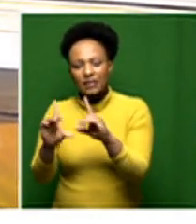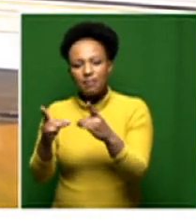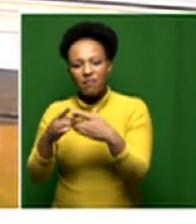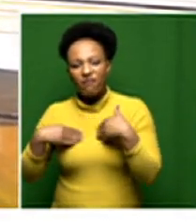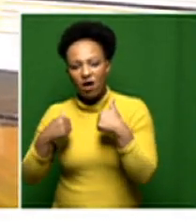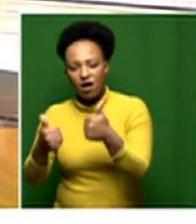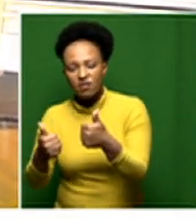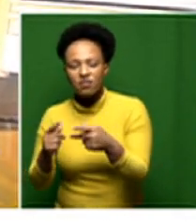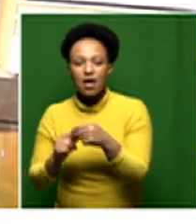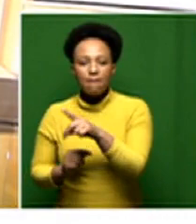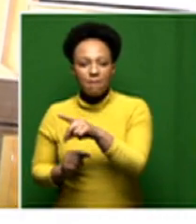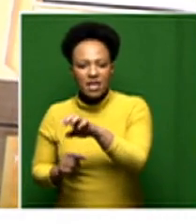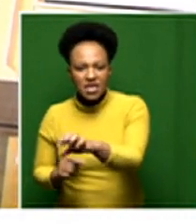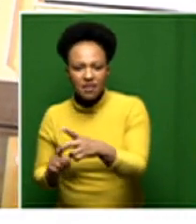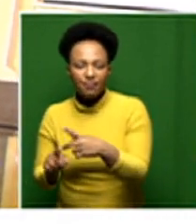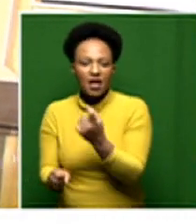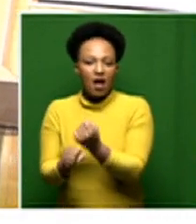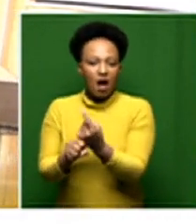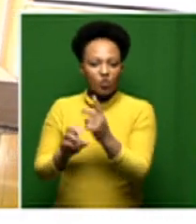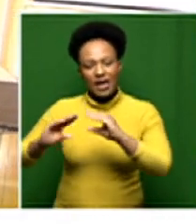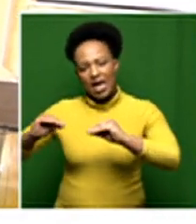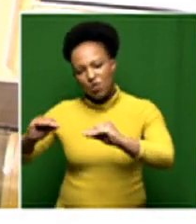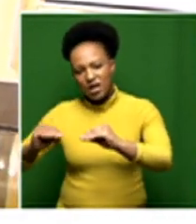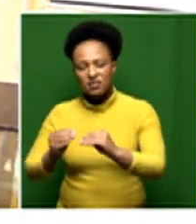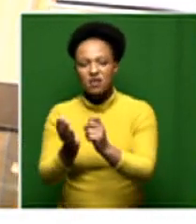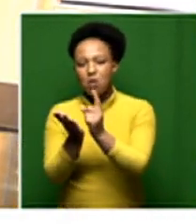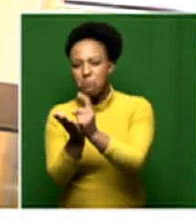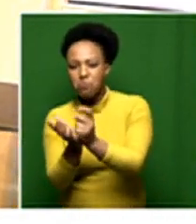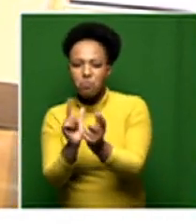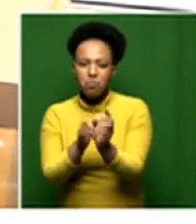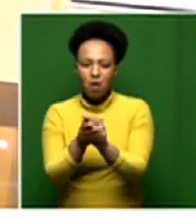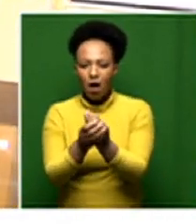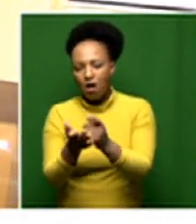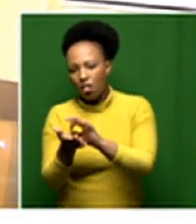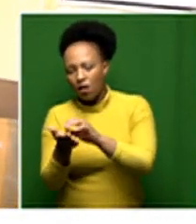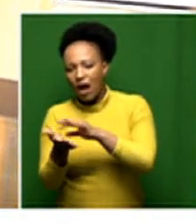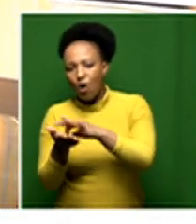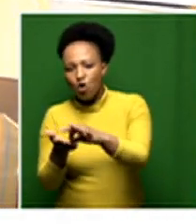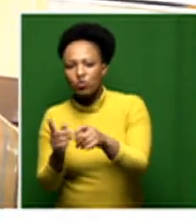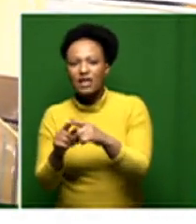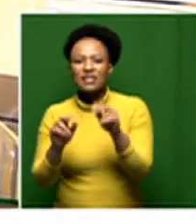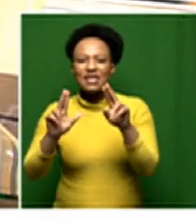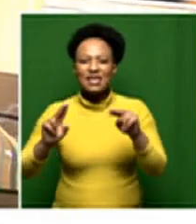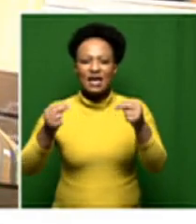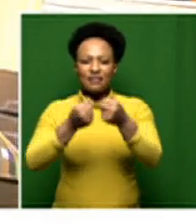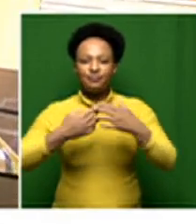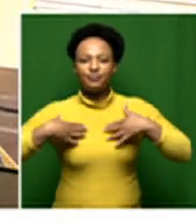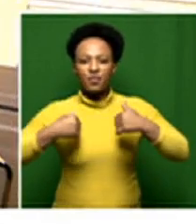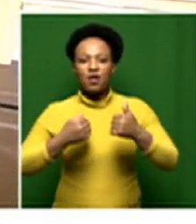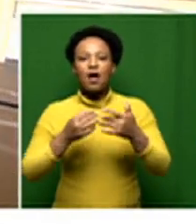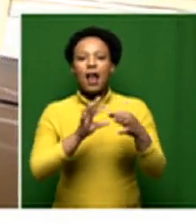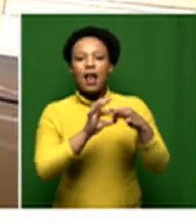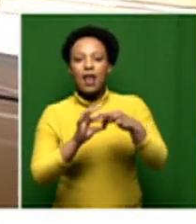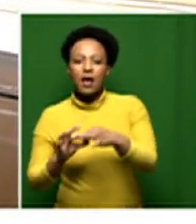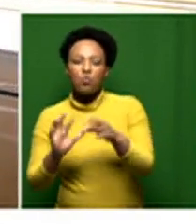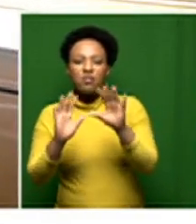protective equipment contract, the Gauteng Education sanitizing contracts, to the National Health's irregular contract with Digital Vibes, and